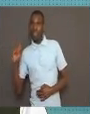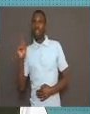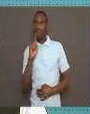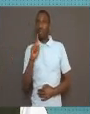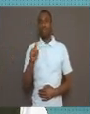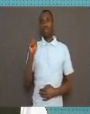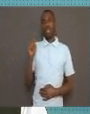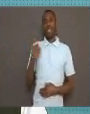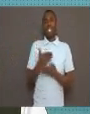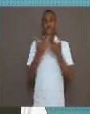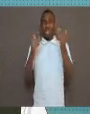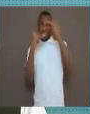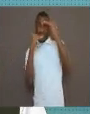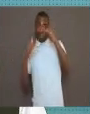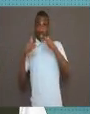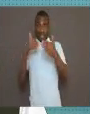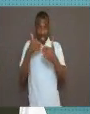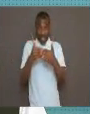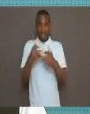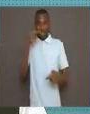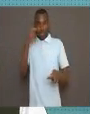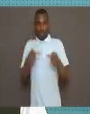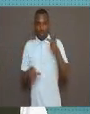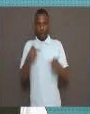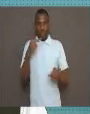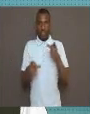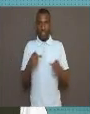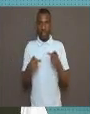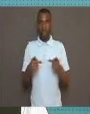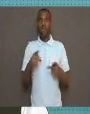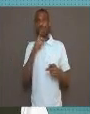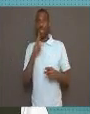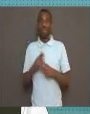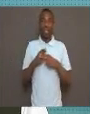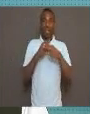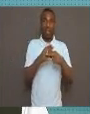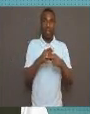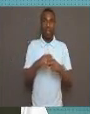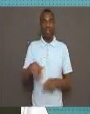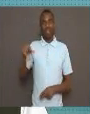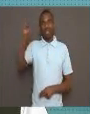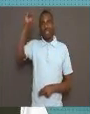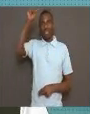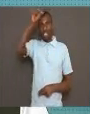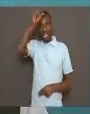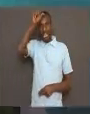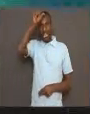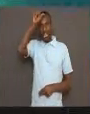material's limit of proportionality is called Young's